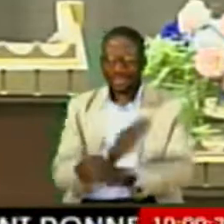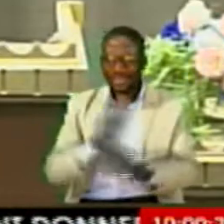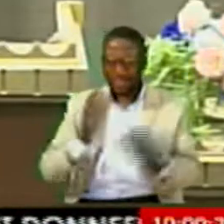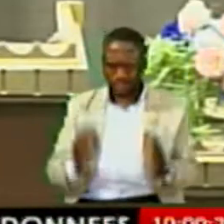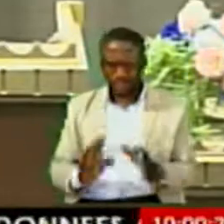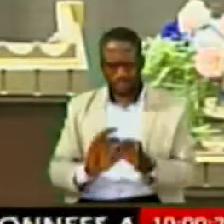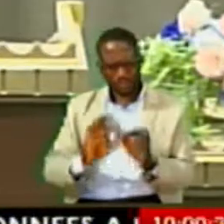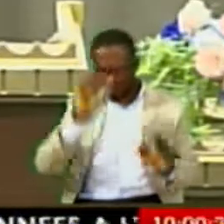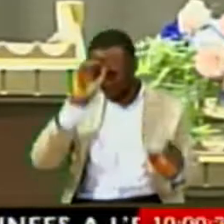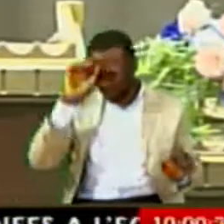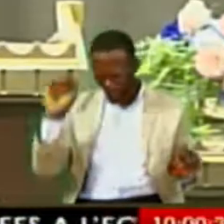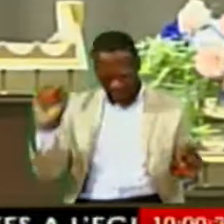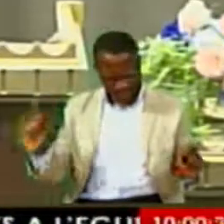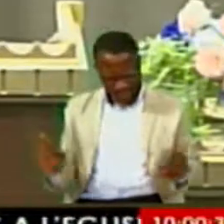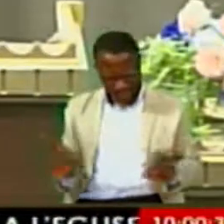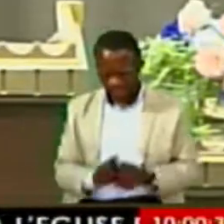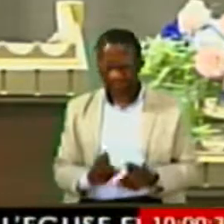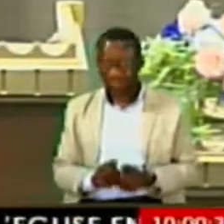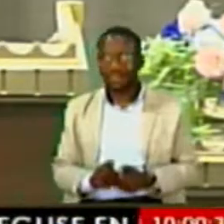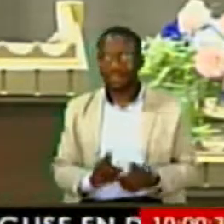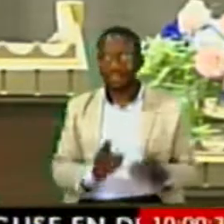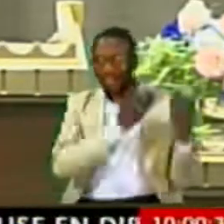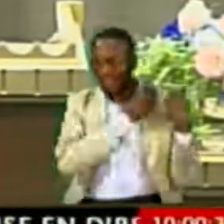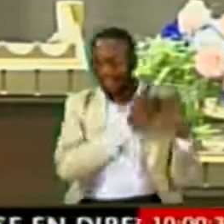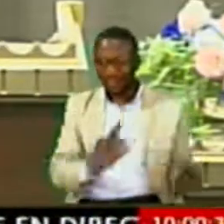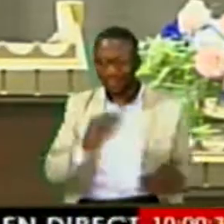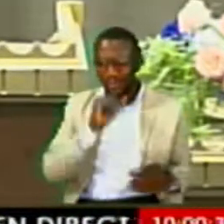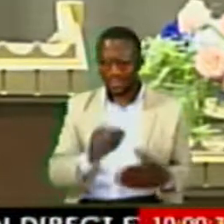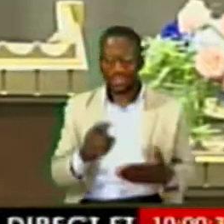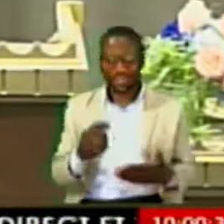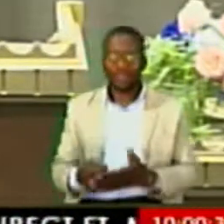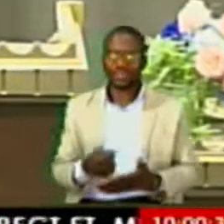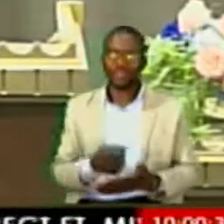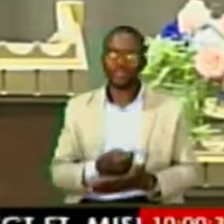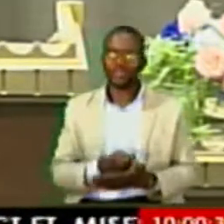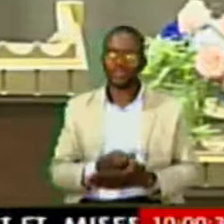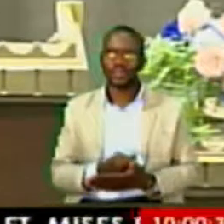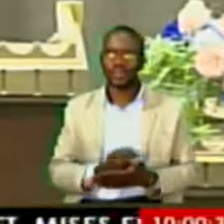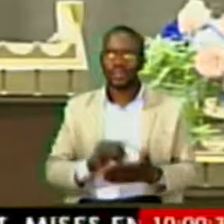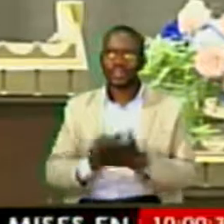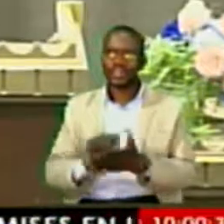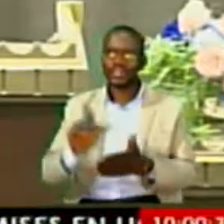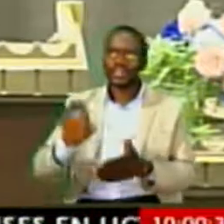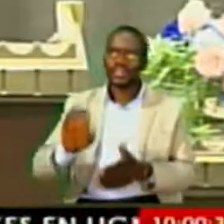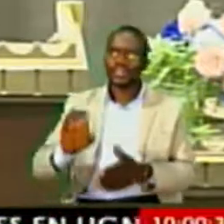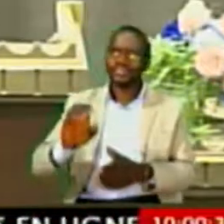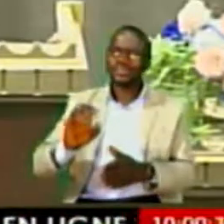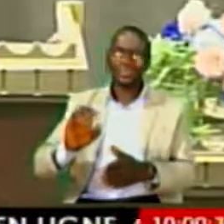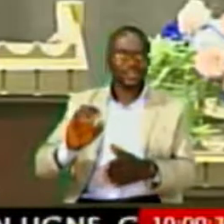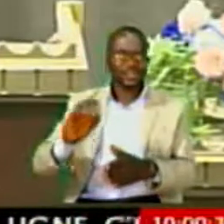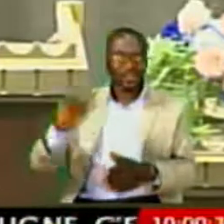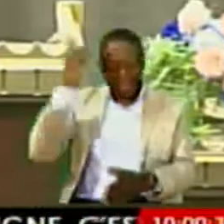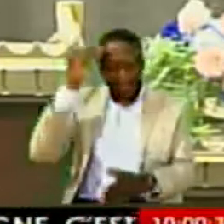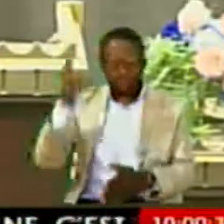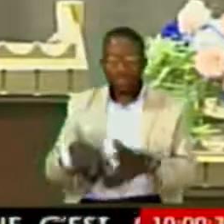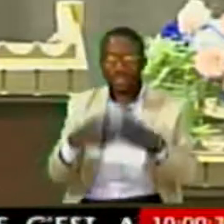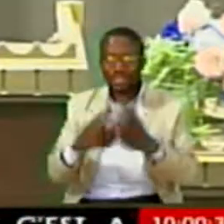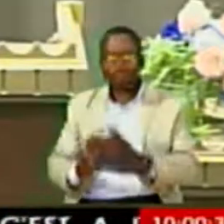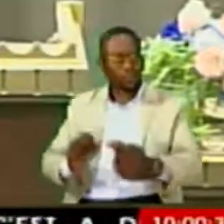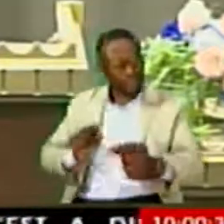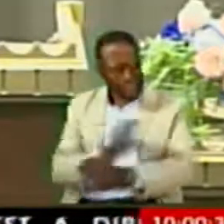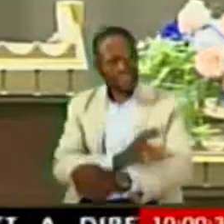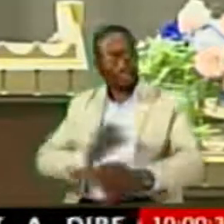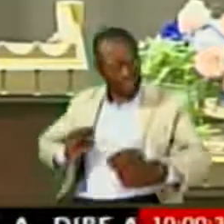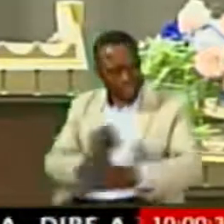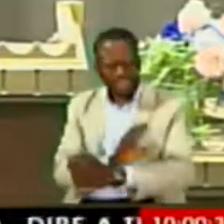be accusers of brothers. Depuis l'Ancien Testament, from the Old Testament, c'est le diable qui accusait Job devant it's Dieu. The devil who was